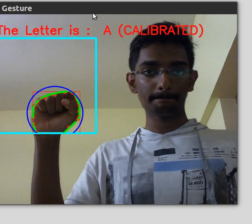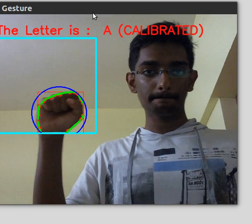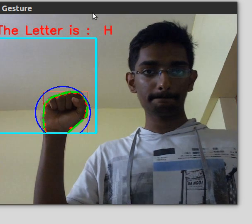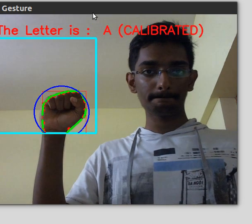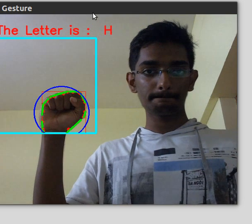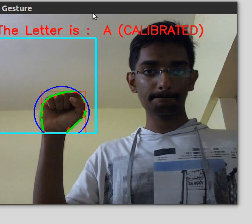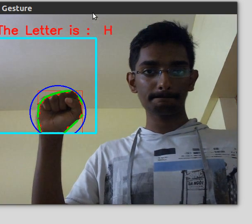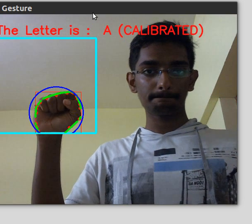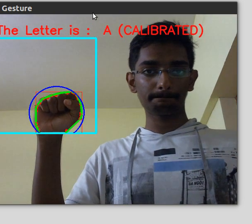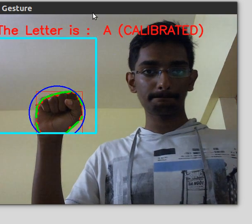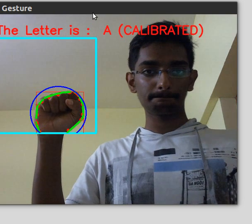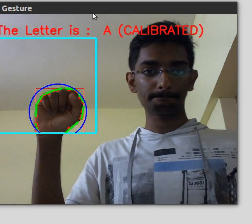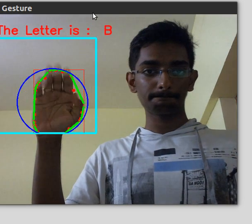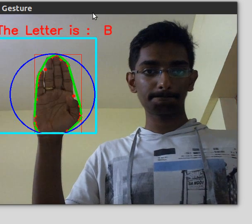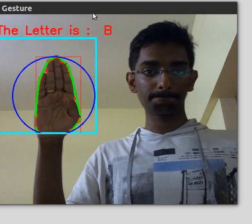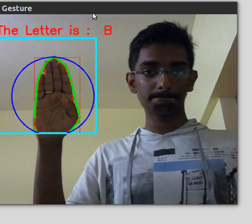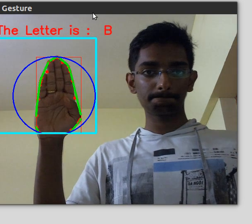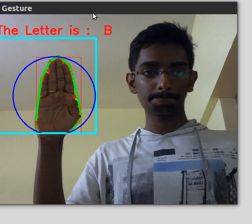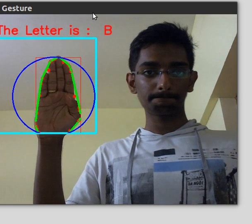The letter is A.